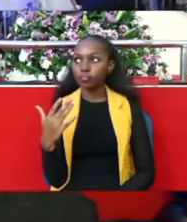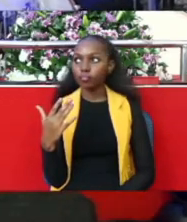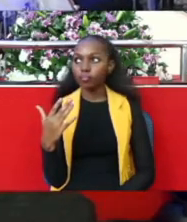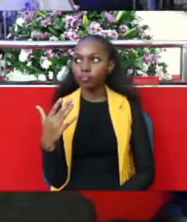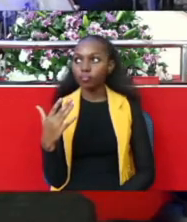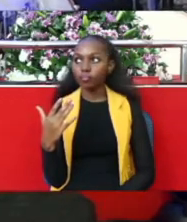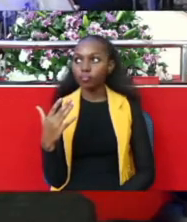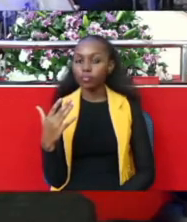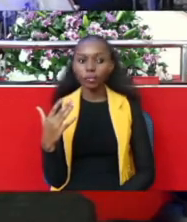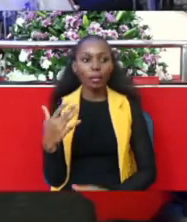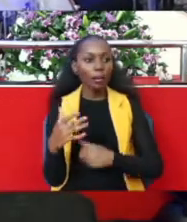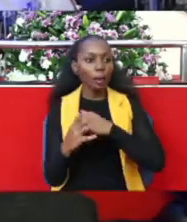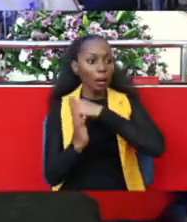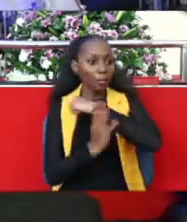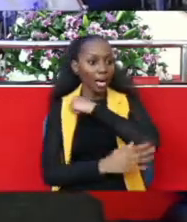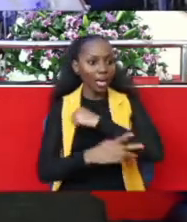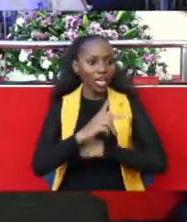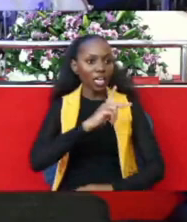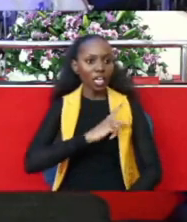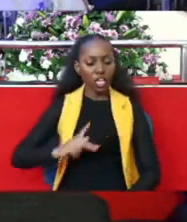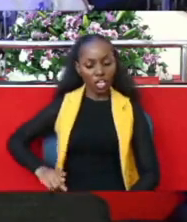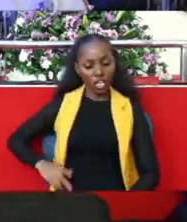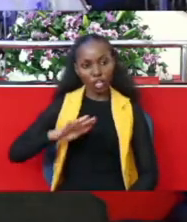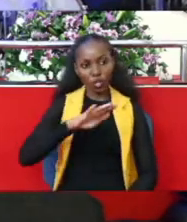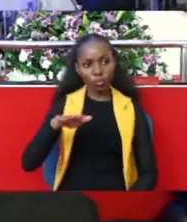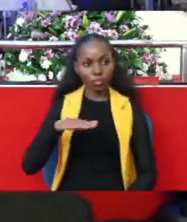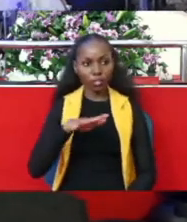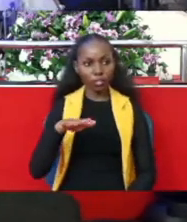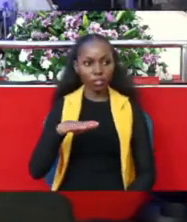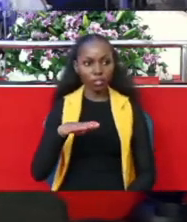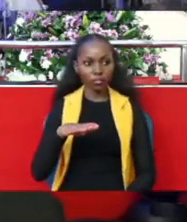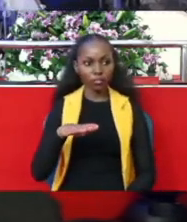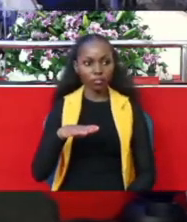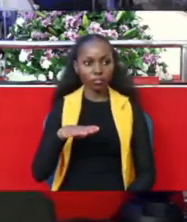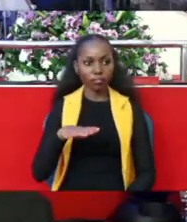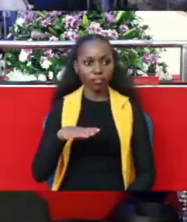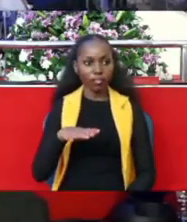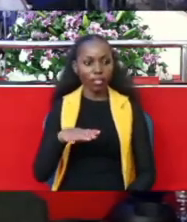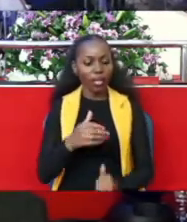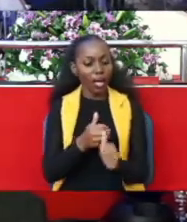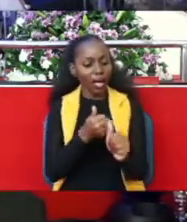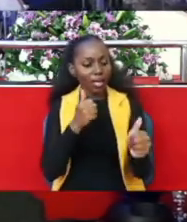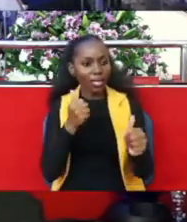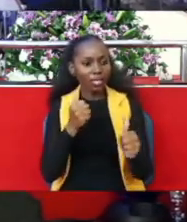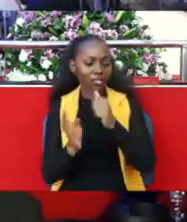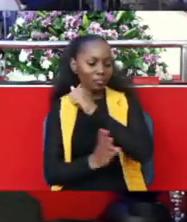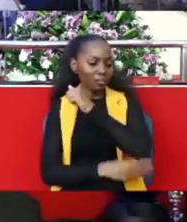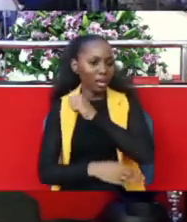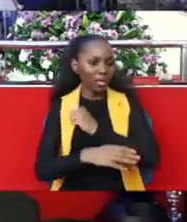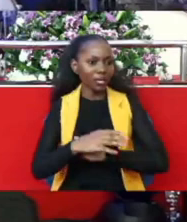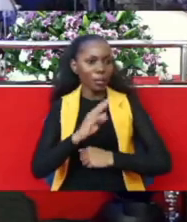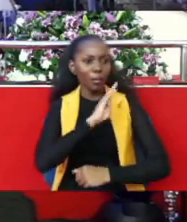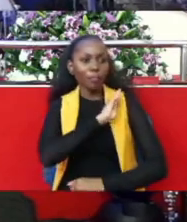Falme. We are wrestling against principalities. We are wrestling against powers. We are wrestling against rulers. And we